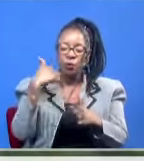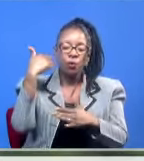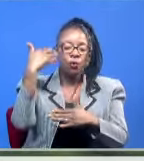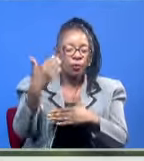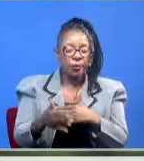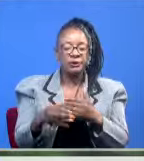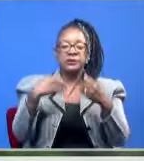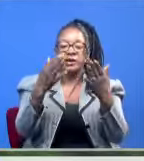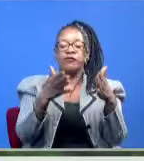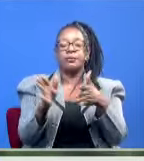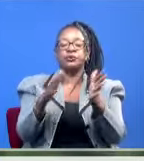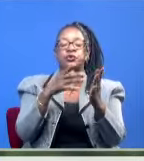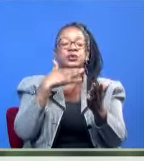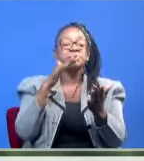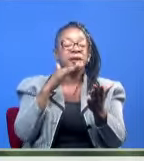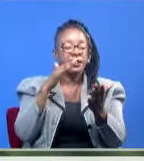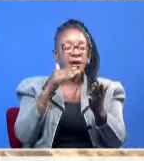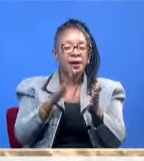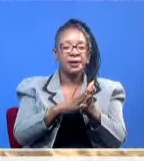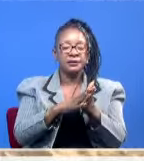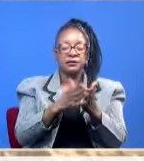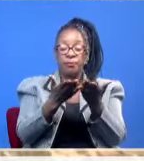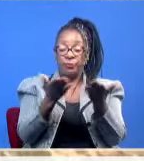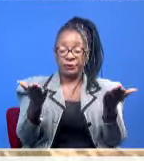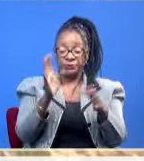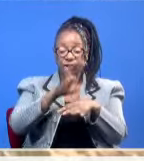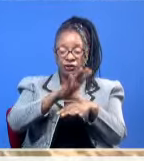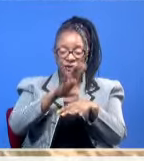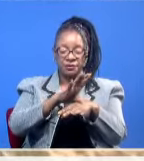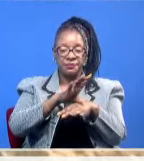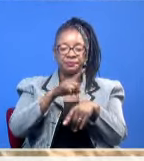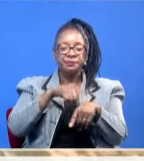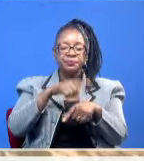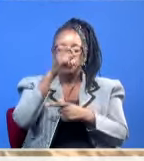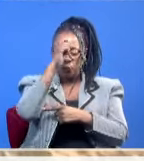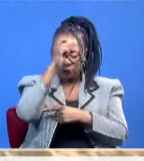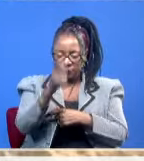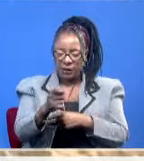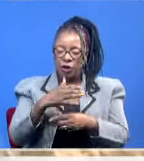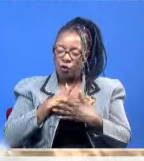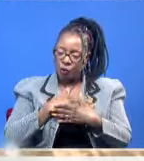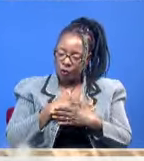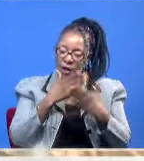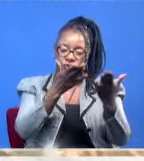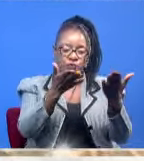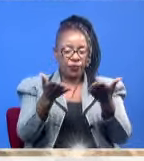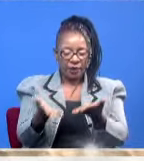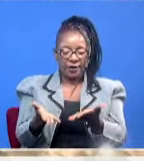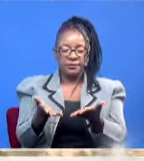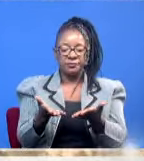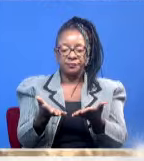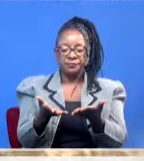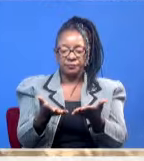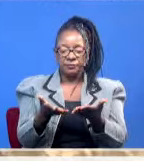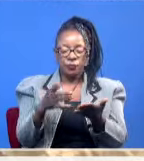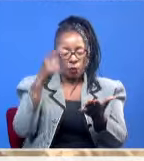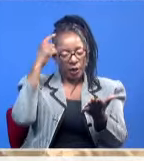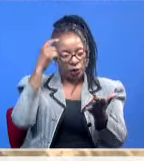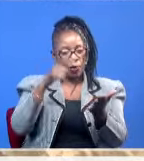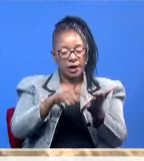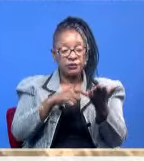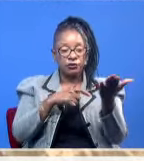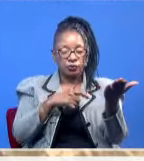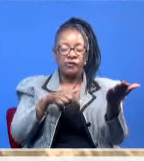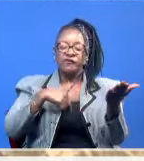an opportunity to speak at the pulpits. When we respect and honor your presence by saying we recognize you,